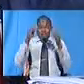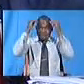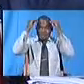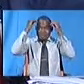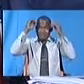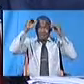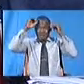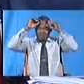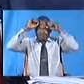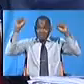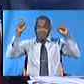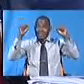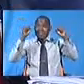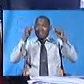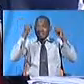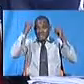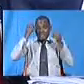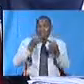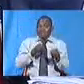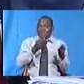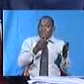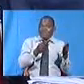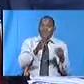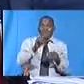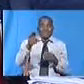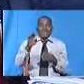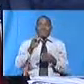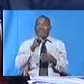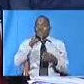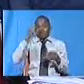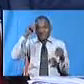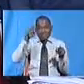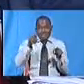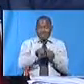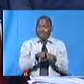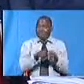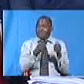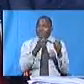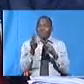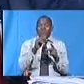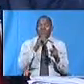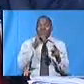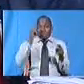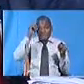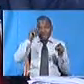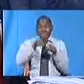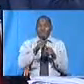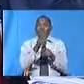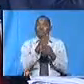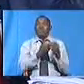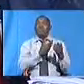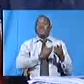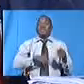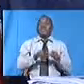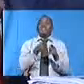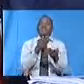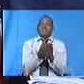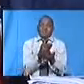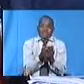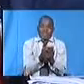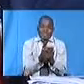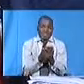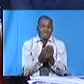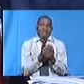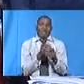were some prominent chiefs from northern Ghana who made the same call. Now, in response to that call,